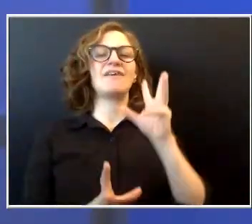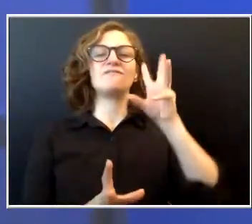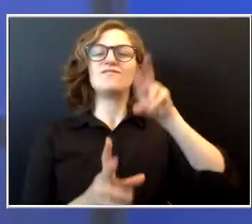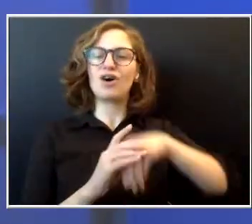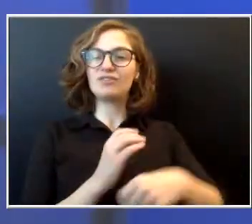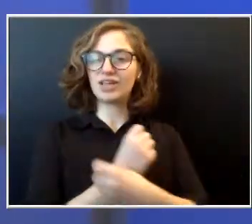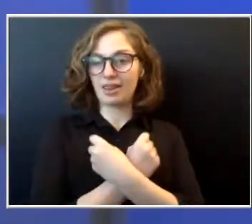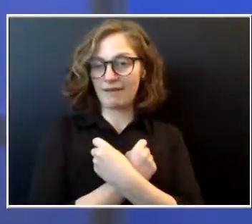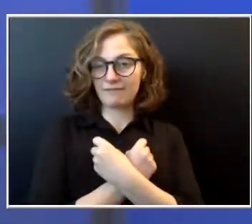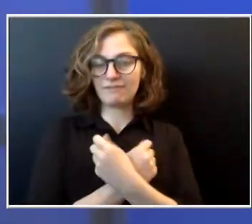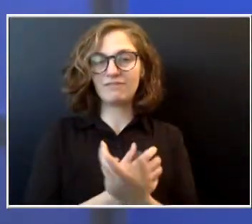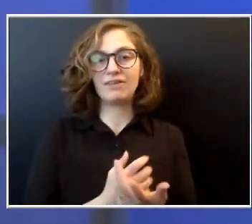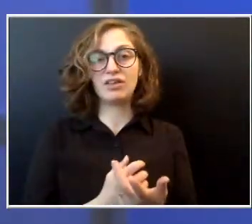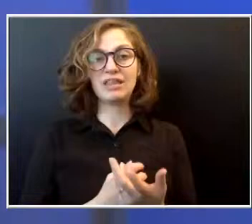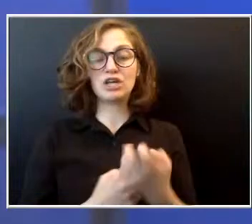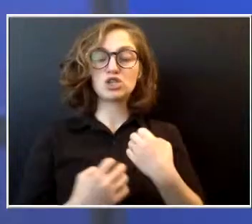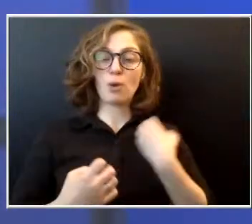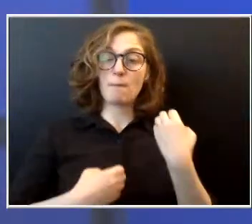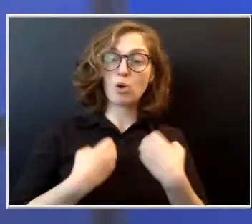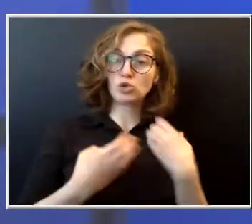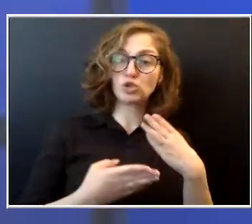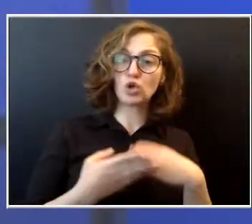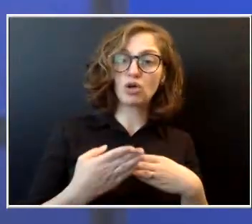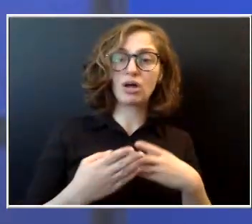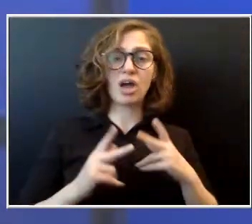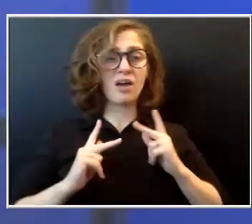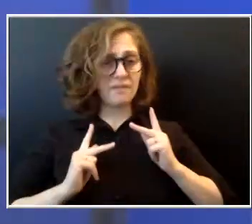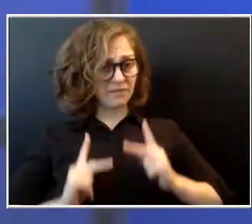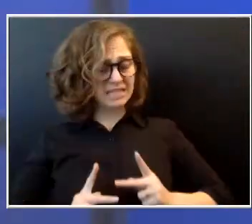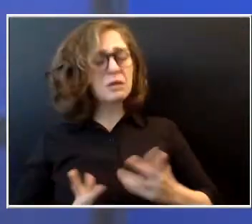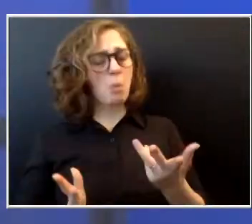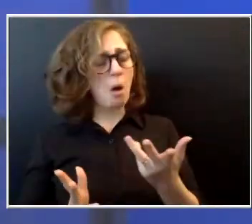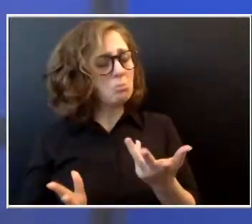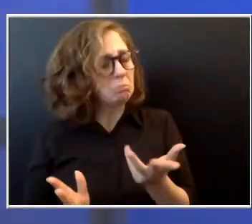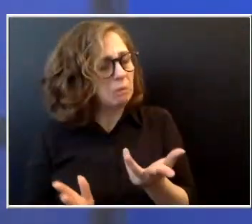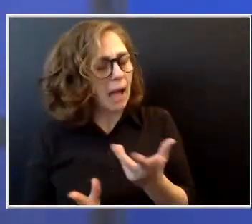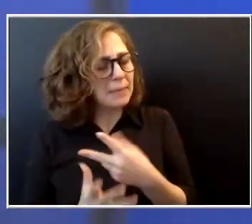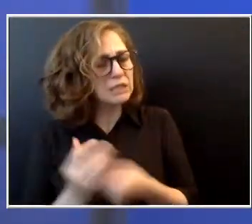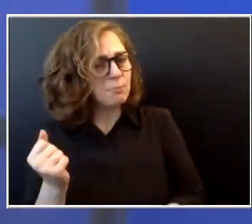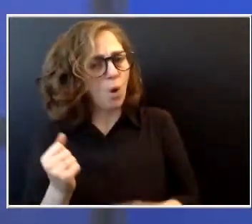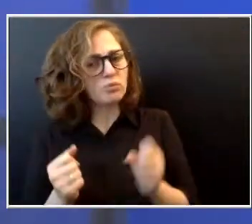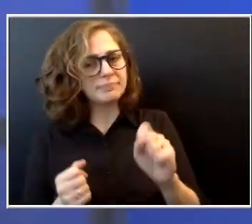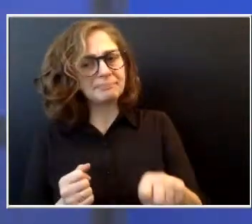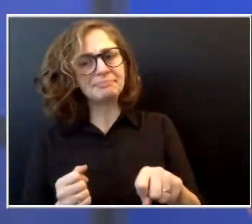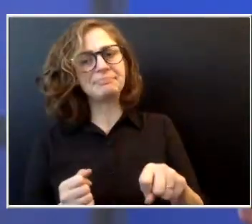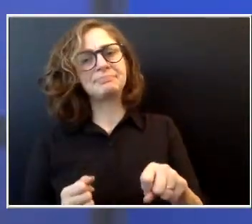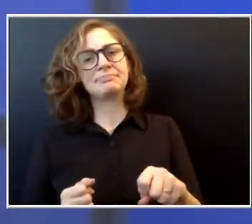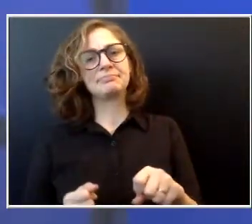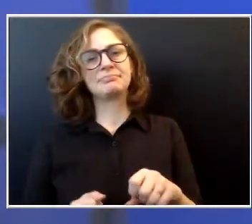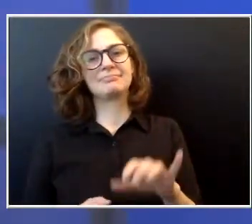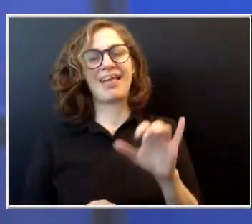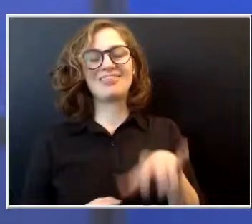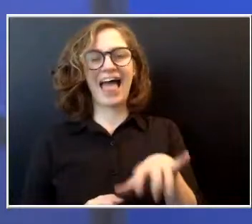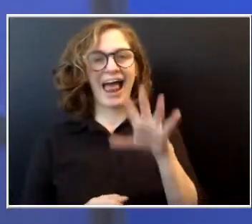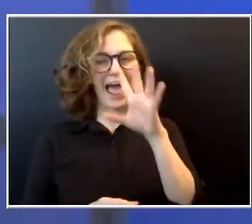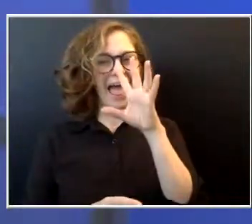is the physical piece. I mean, we can't diminish that. That infatuation is kind of the groundwork that allows us or encourages us to